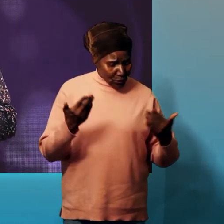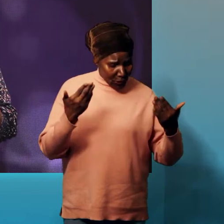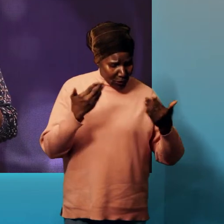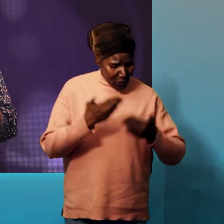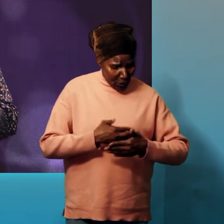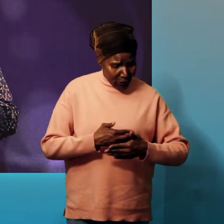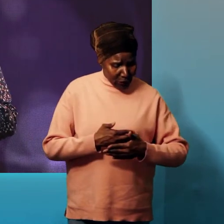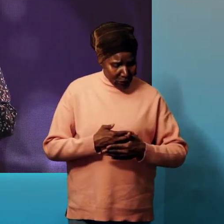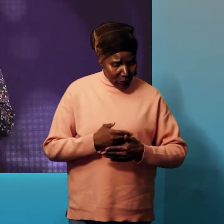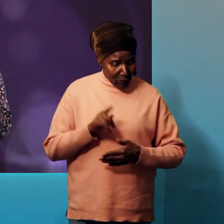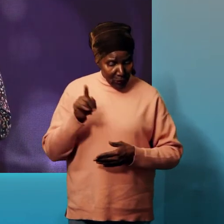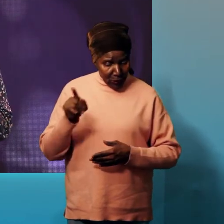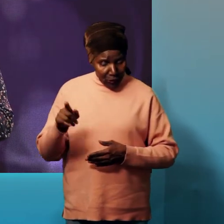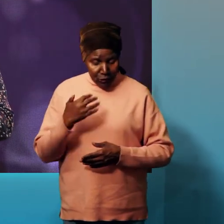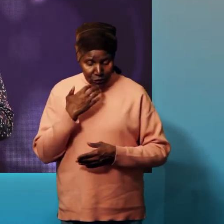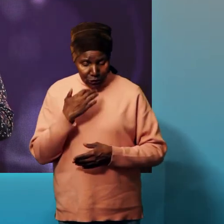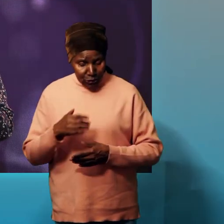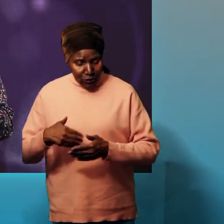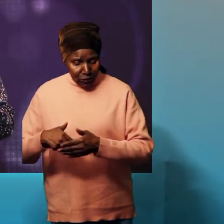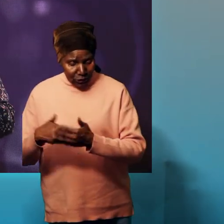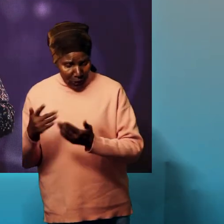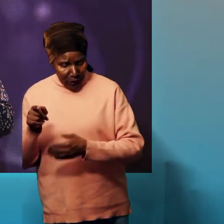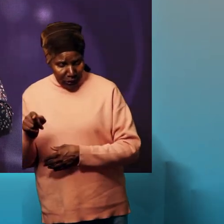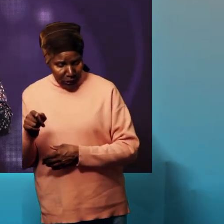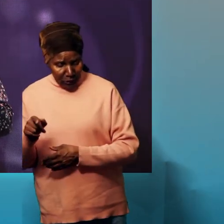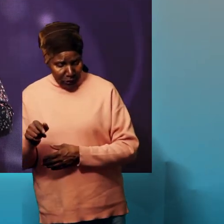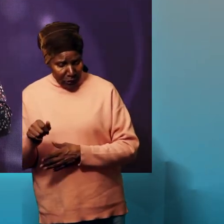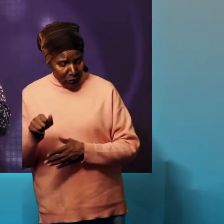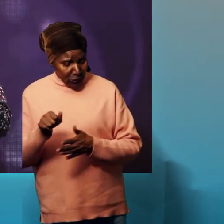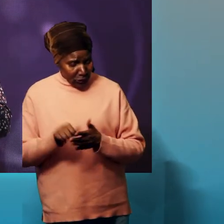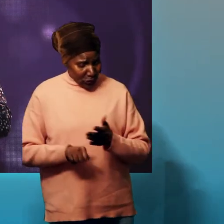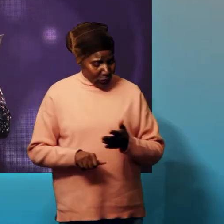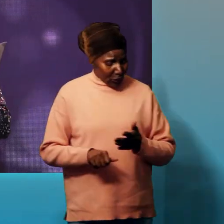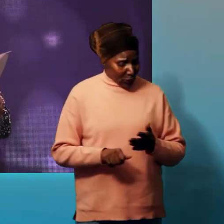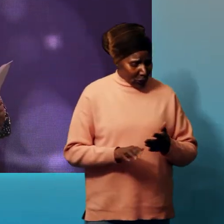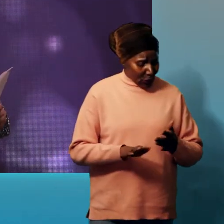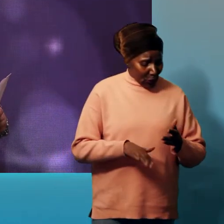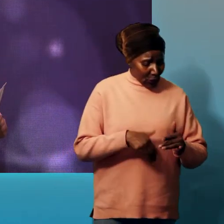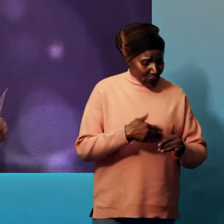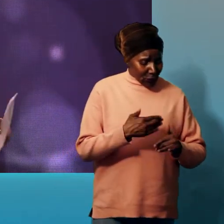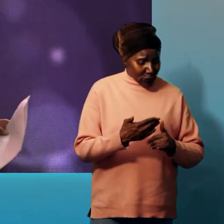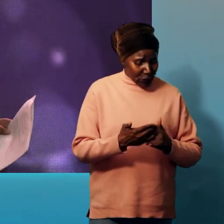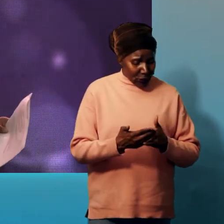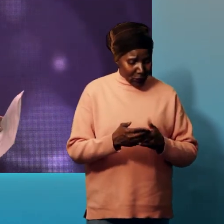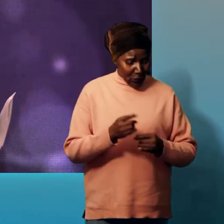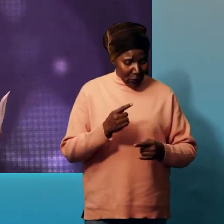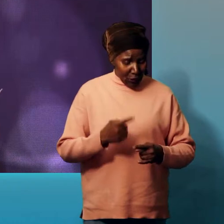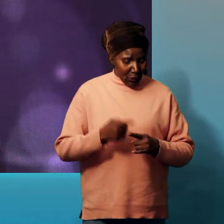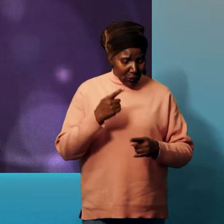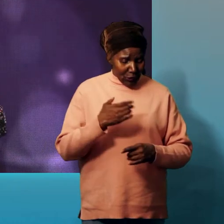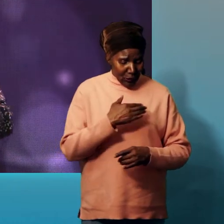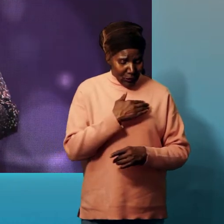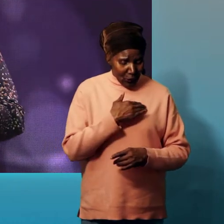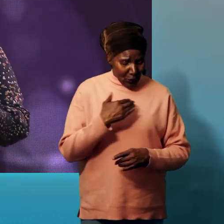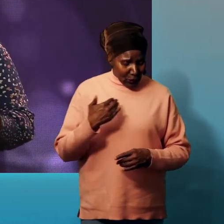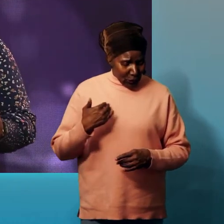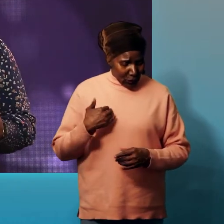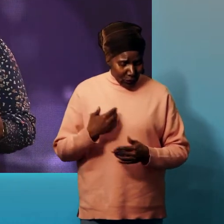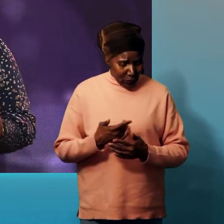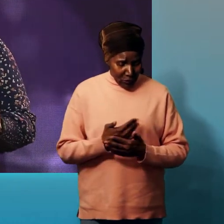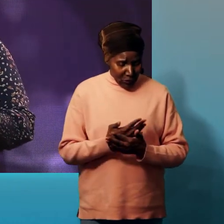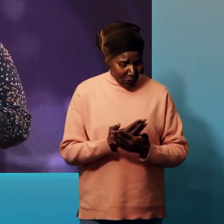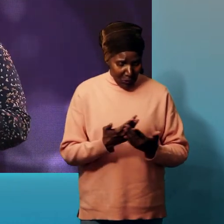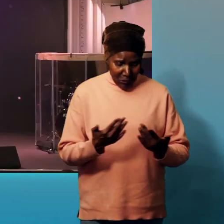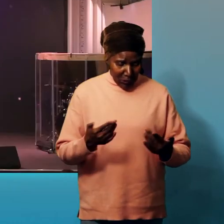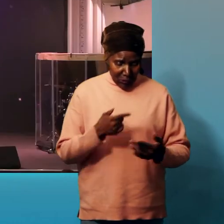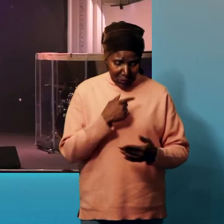of their day, was the trial, into the early hours of the morning. Not many people were there,